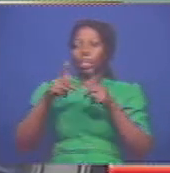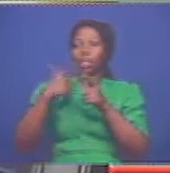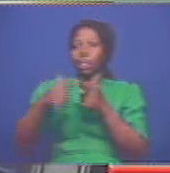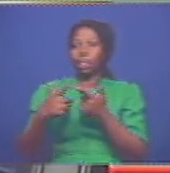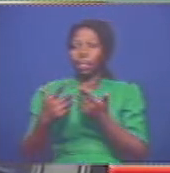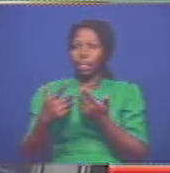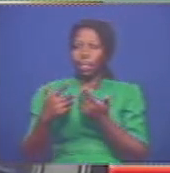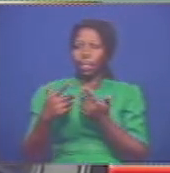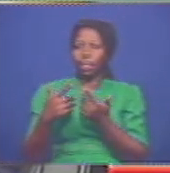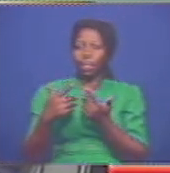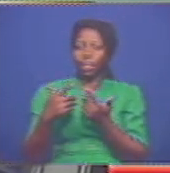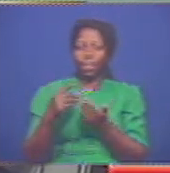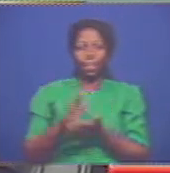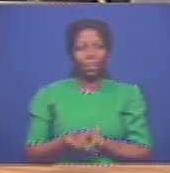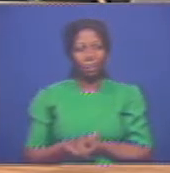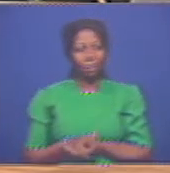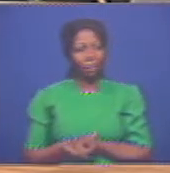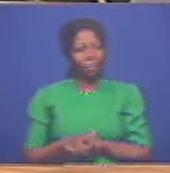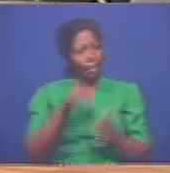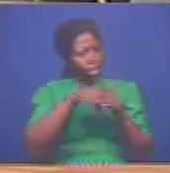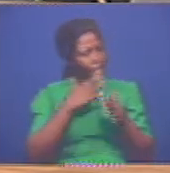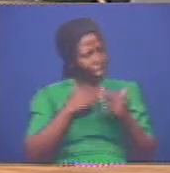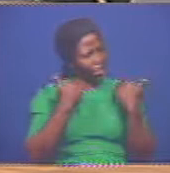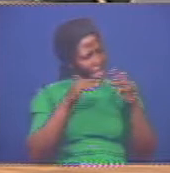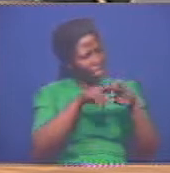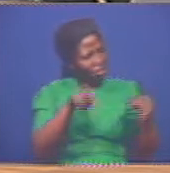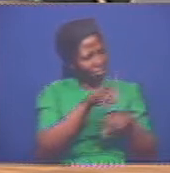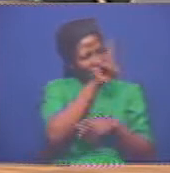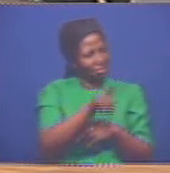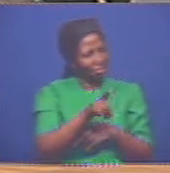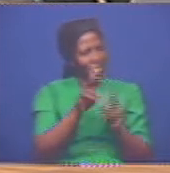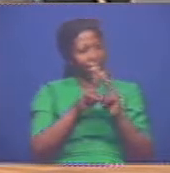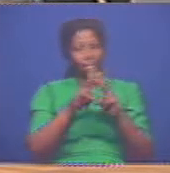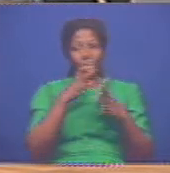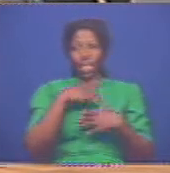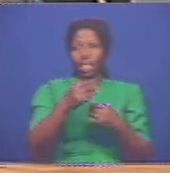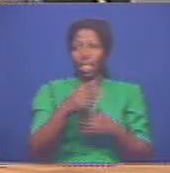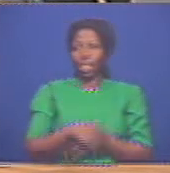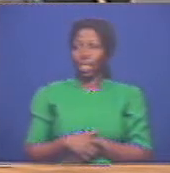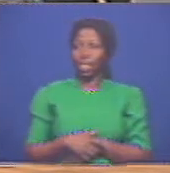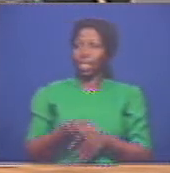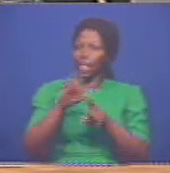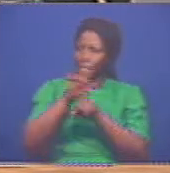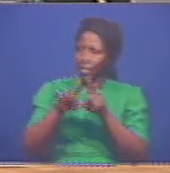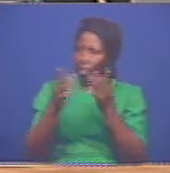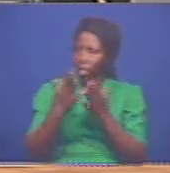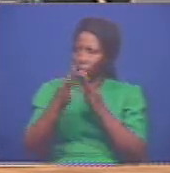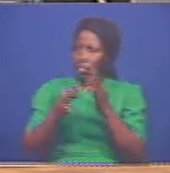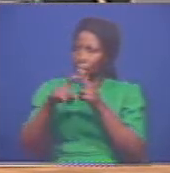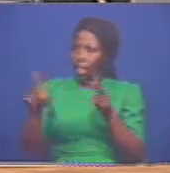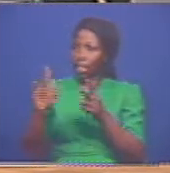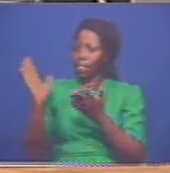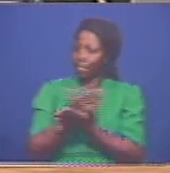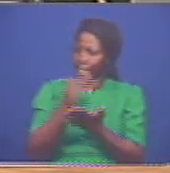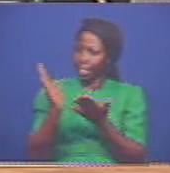bedroom. Yes. That's a very interesting well, one. Let me tell you something. There's corruption in the bedroom. Everywhere. Yeah. If we start fighting it in